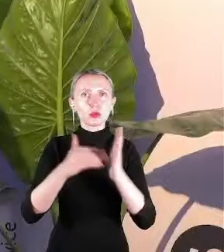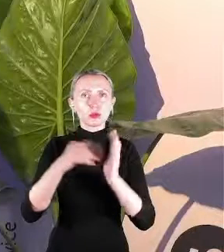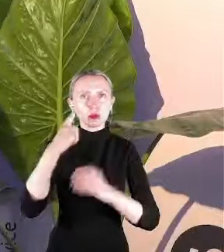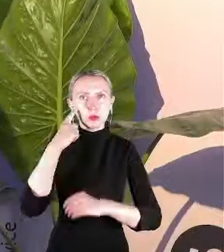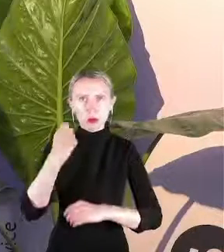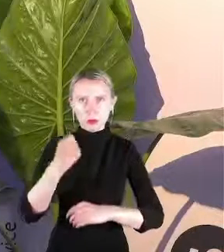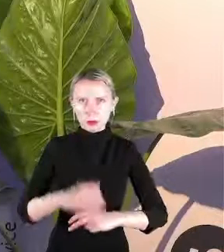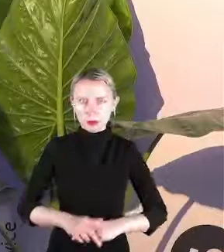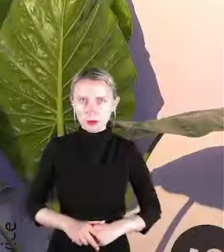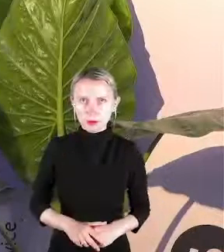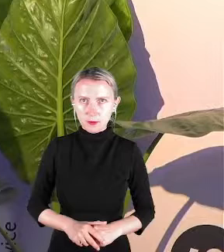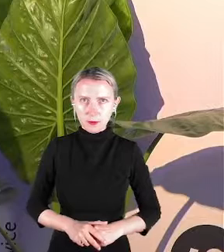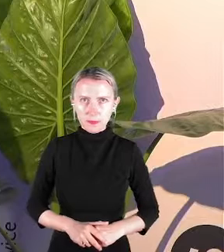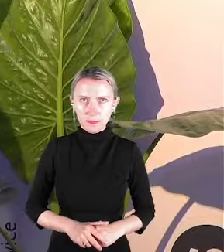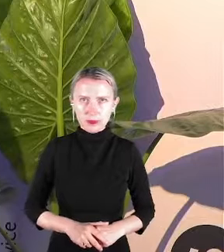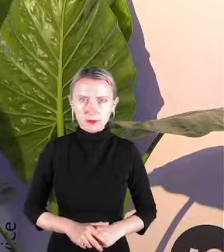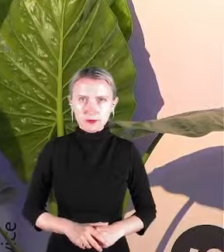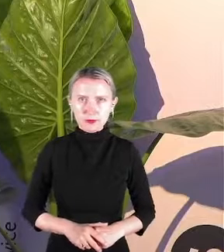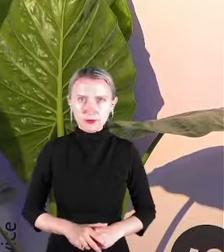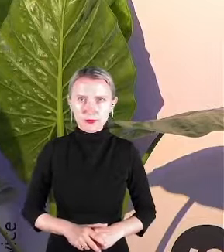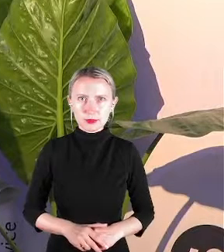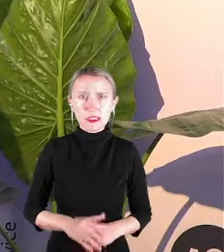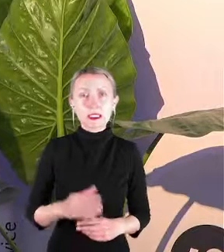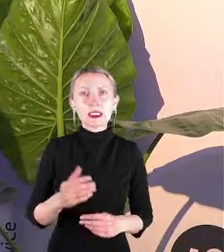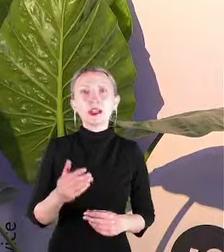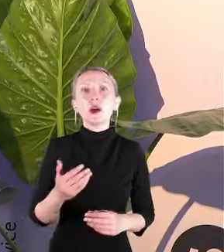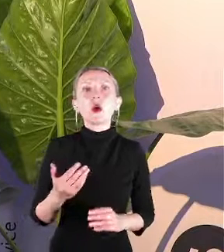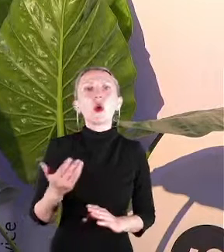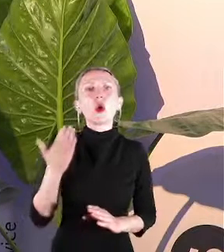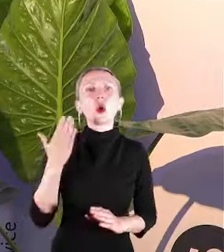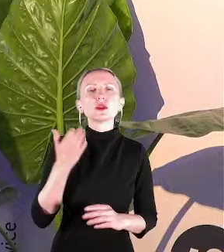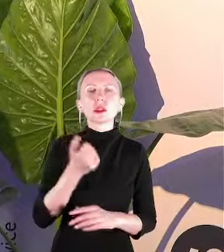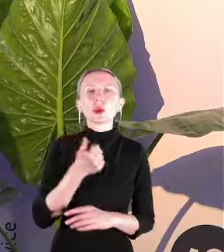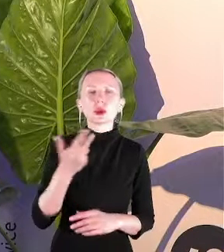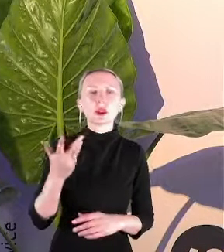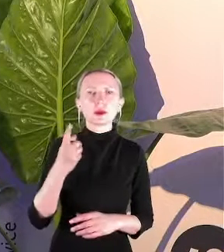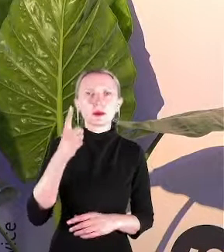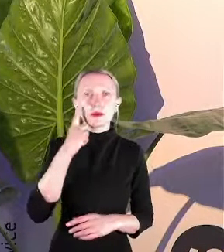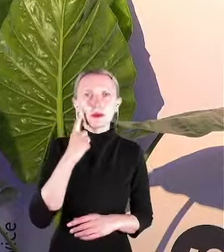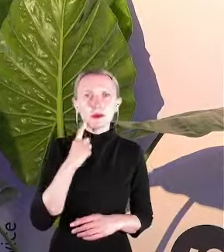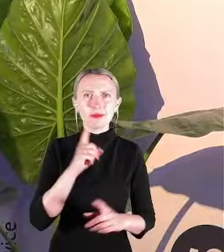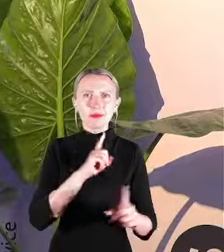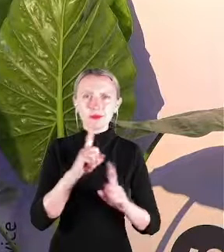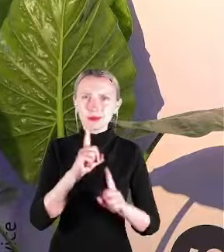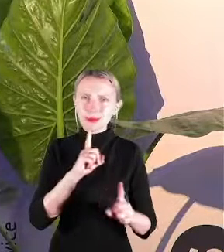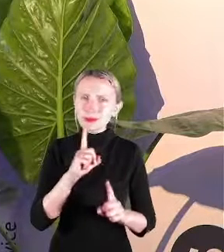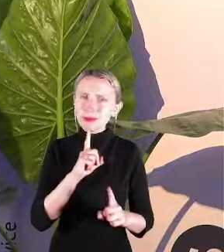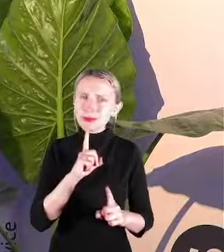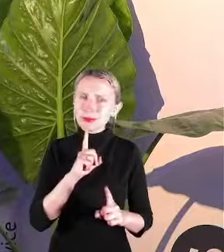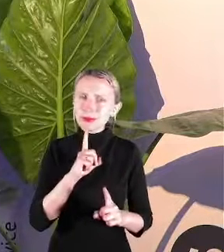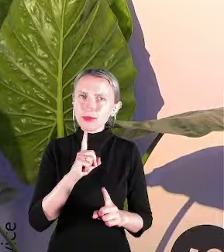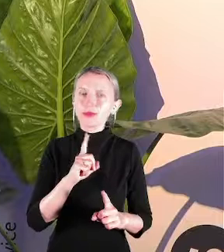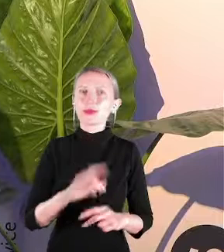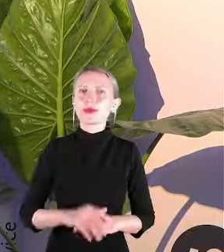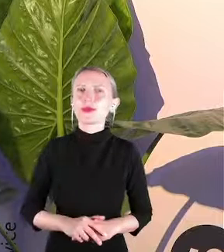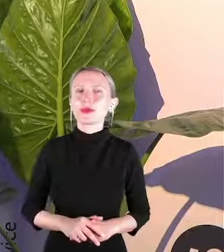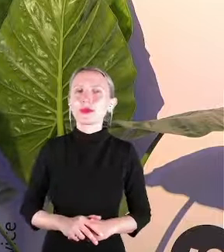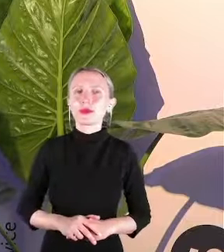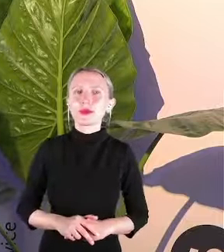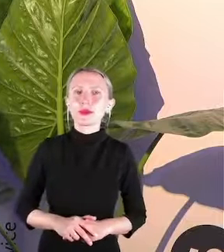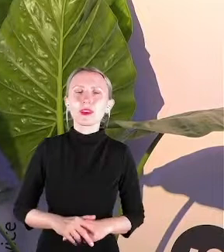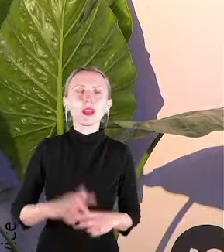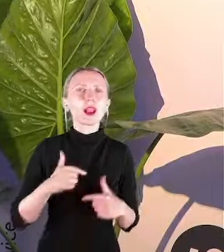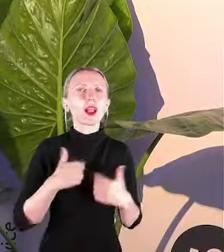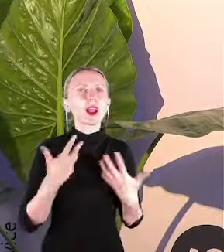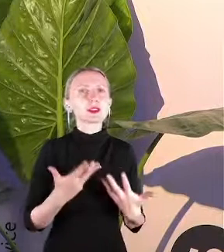in the couple of last minutes of our conversation, I would like to ask you for some solutions. And I'm pretty aware, because you write in the